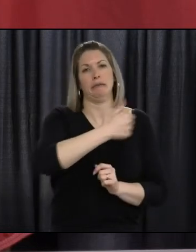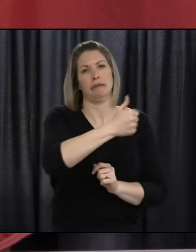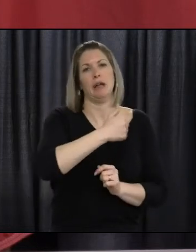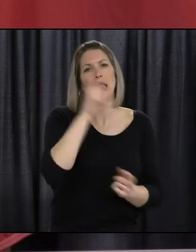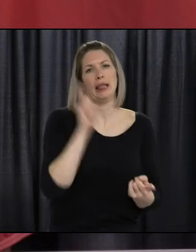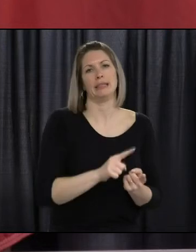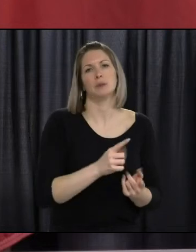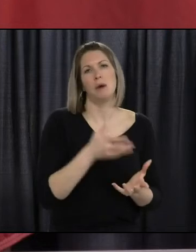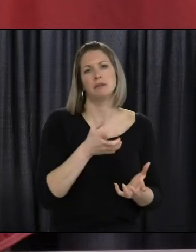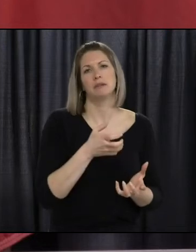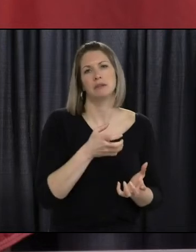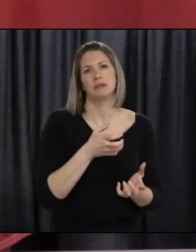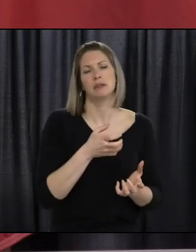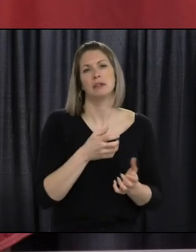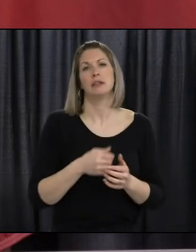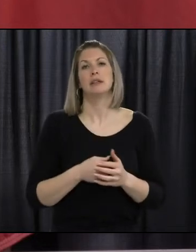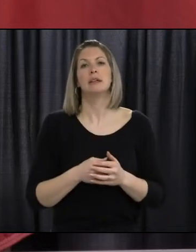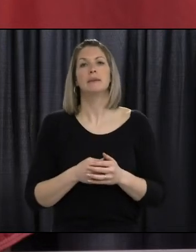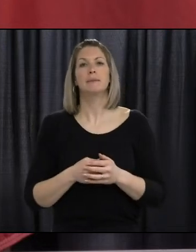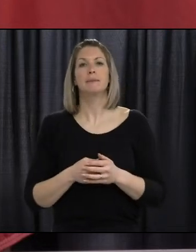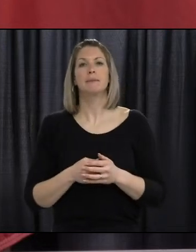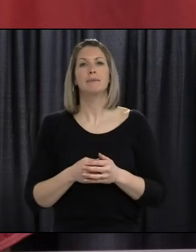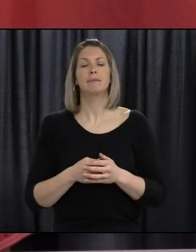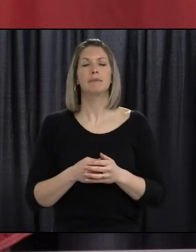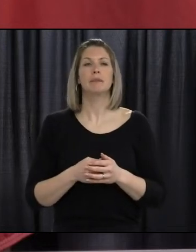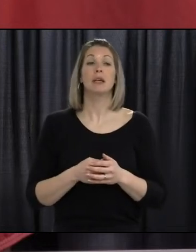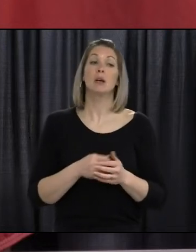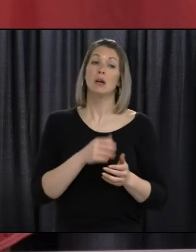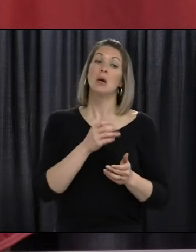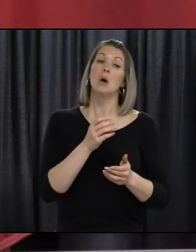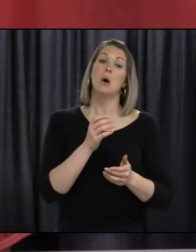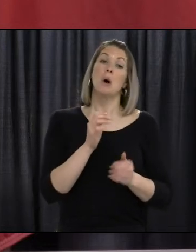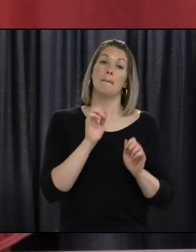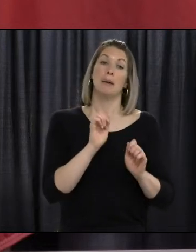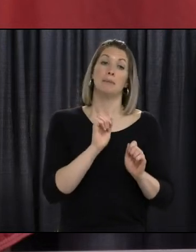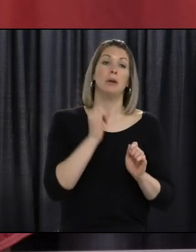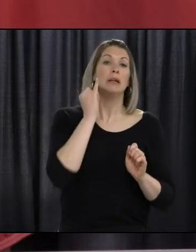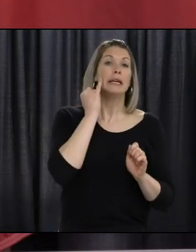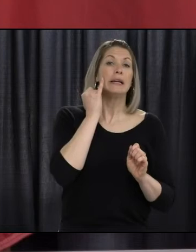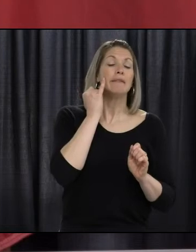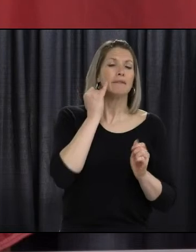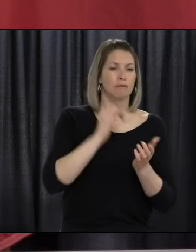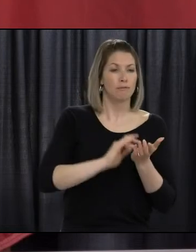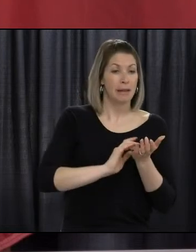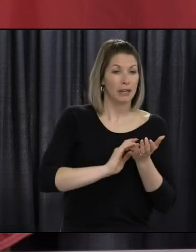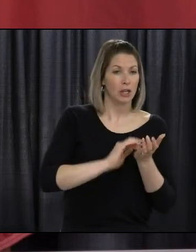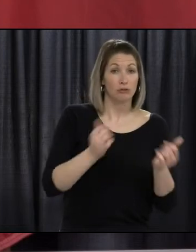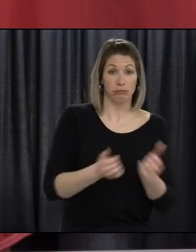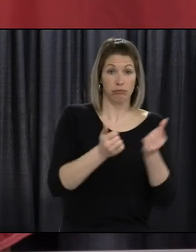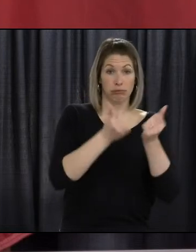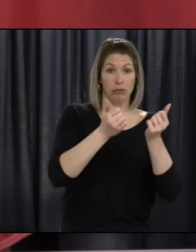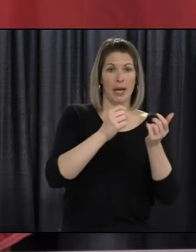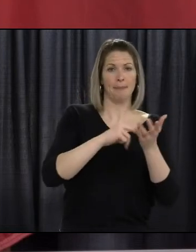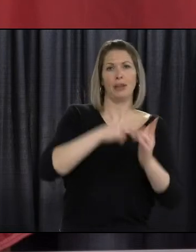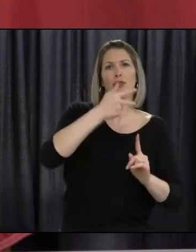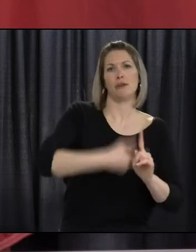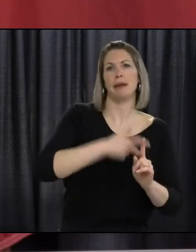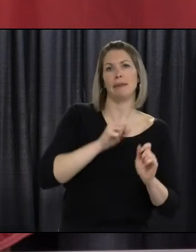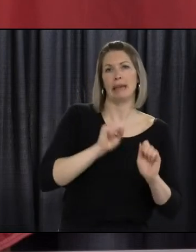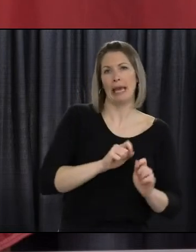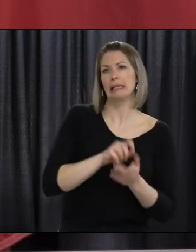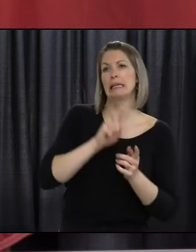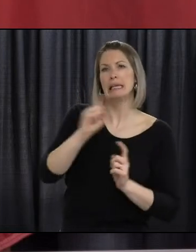see a combination of a lesser supply for the drugs that are shortage, but yet those that are in adequate supply, you